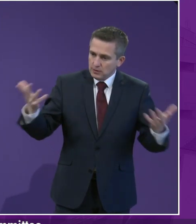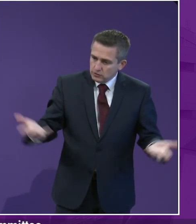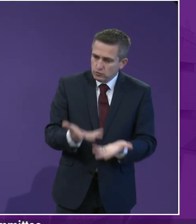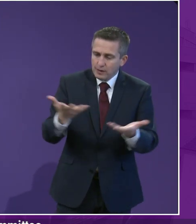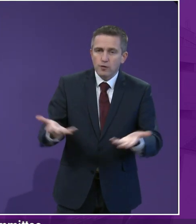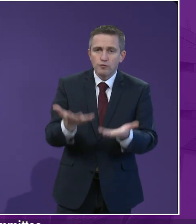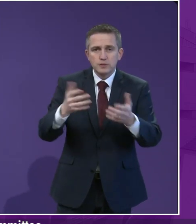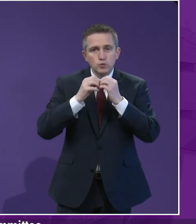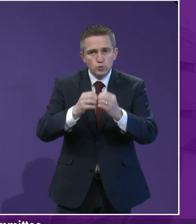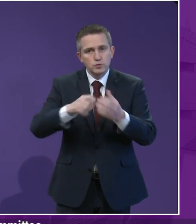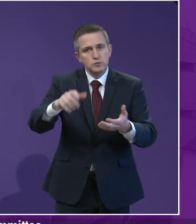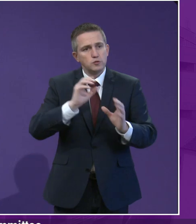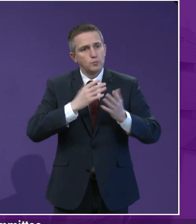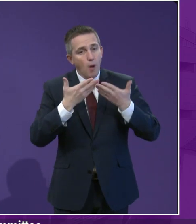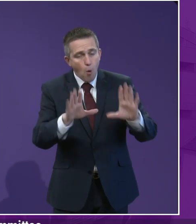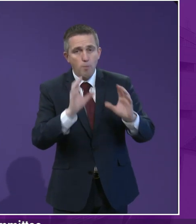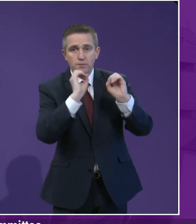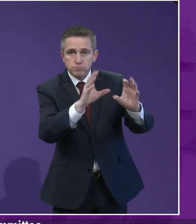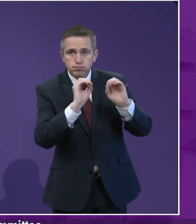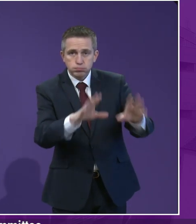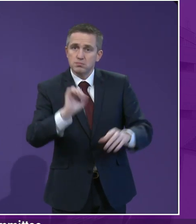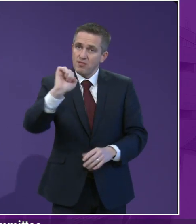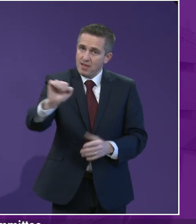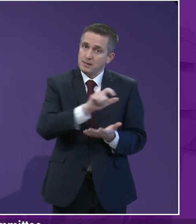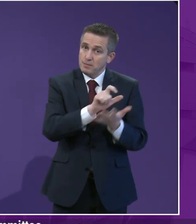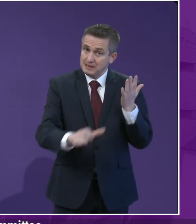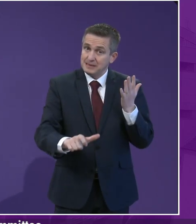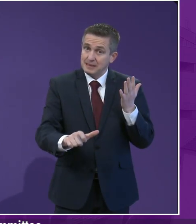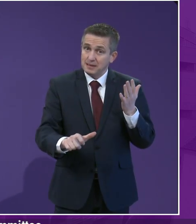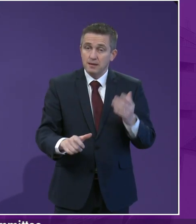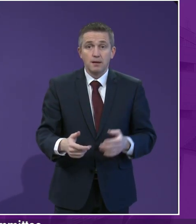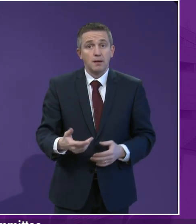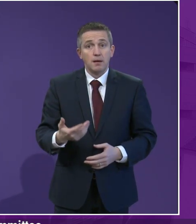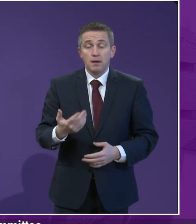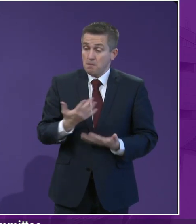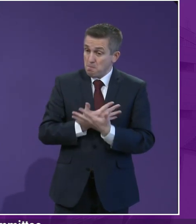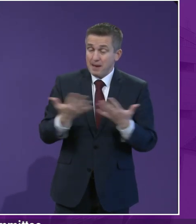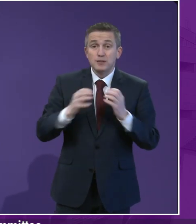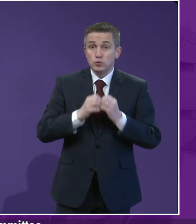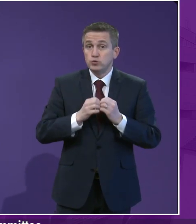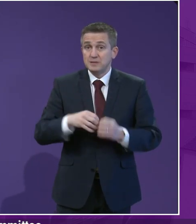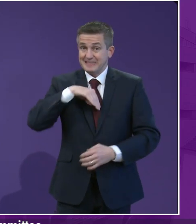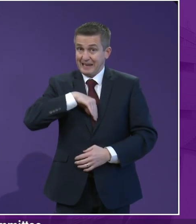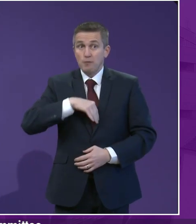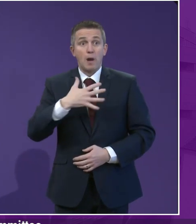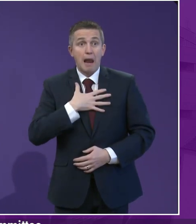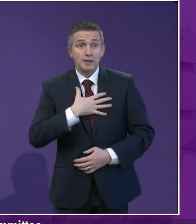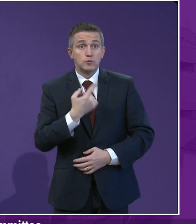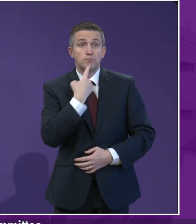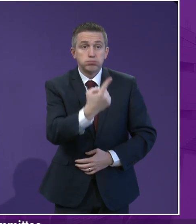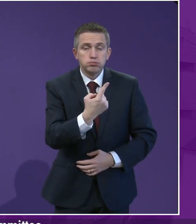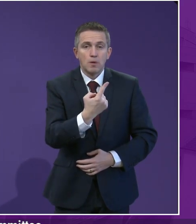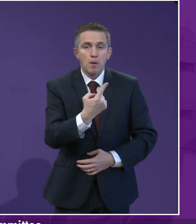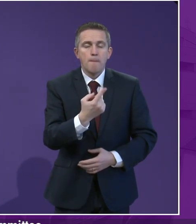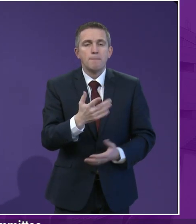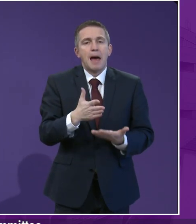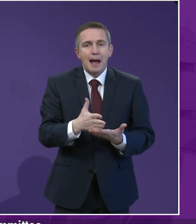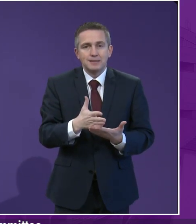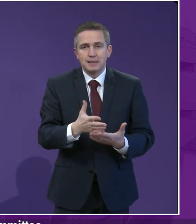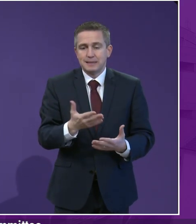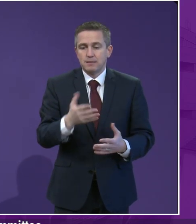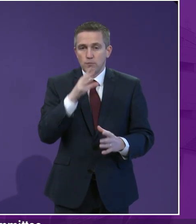that, you know, that's what we're seeing, that there needs to be, there are widening access markers, but they're not related to impairments or disabilities, so there needs to be a process for